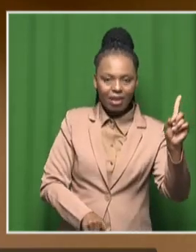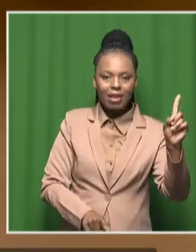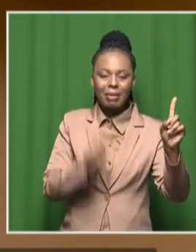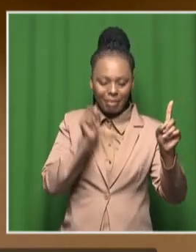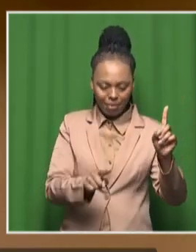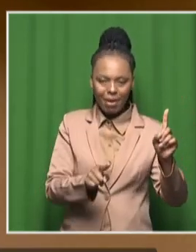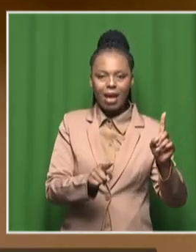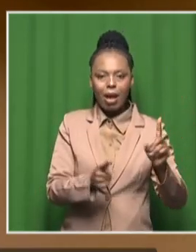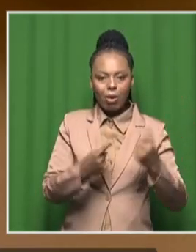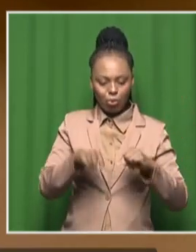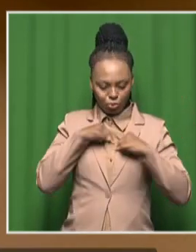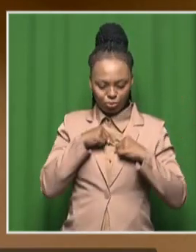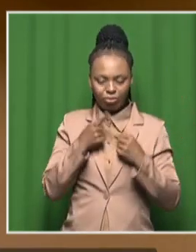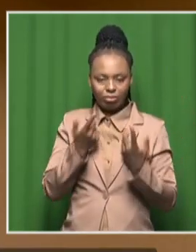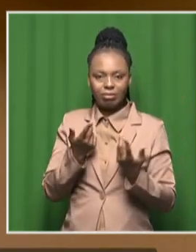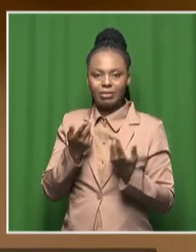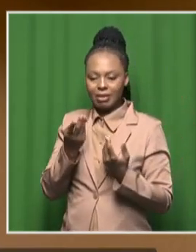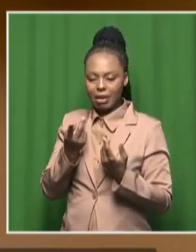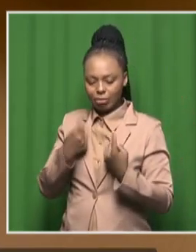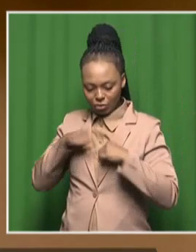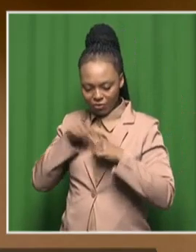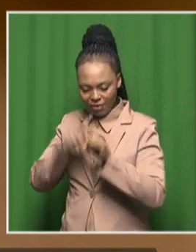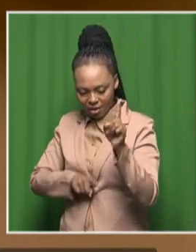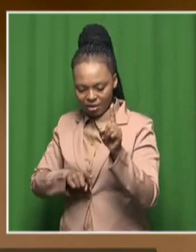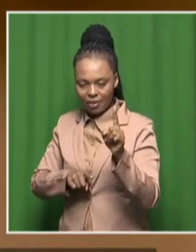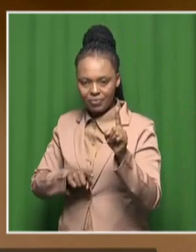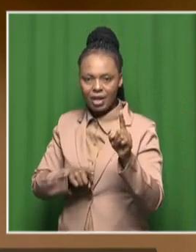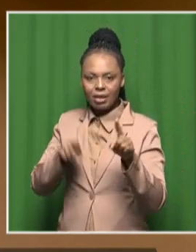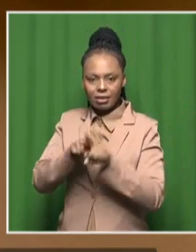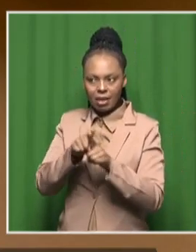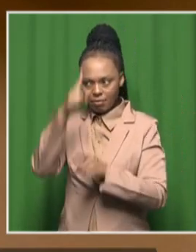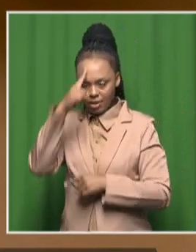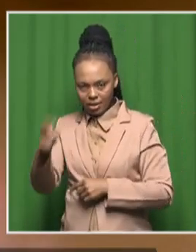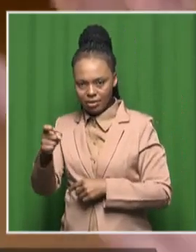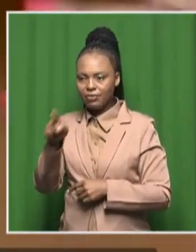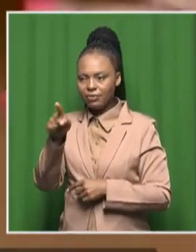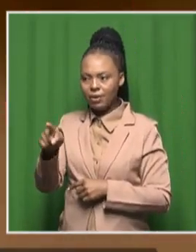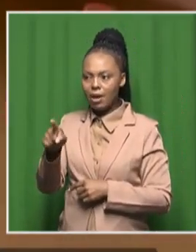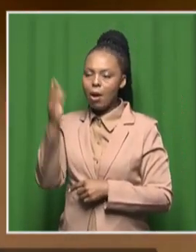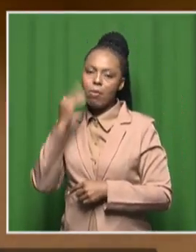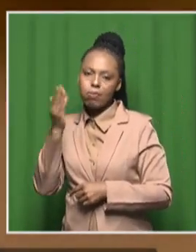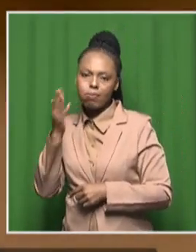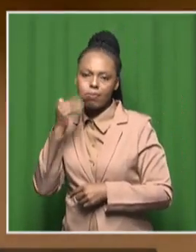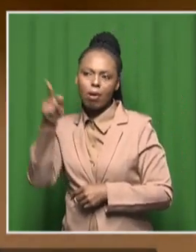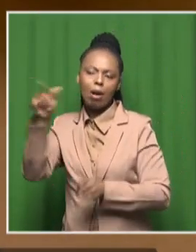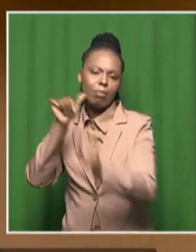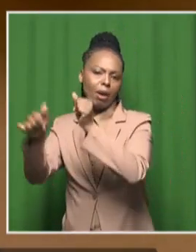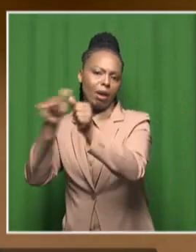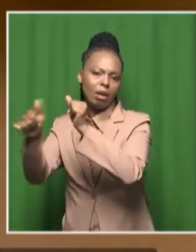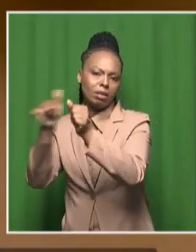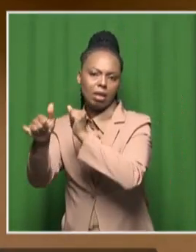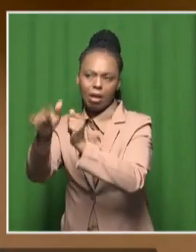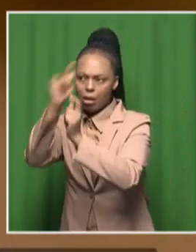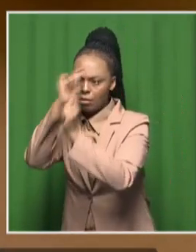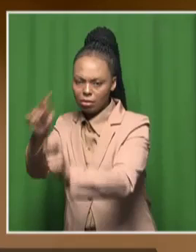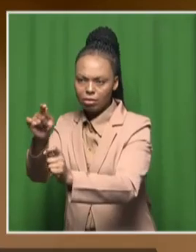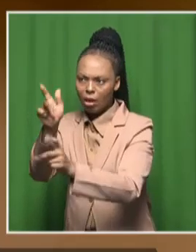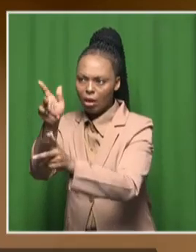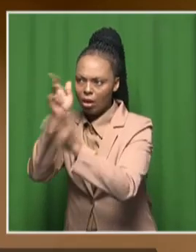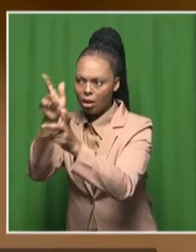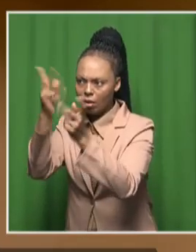liberate ourselves from the notion that white people are better. We still spend more than 4 billion rand